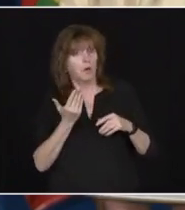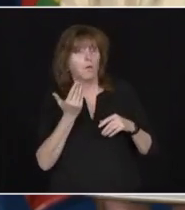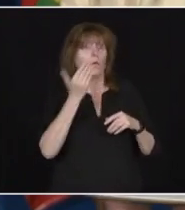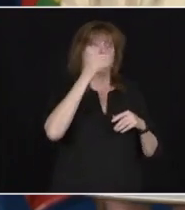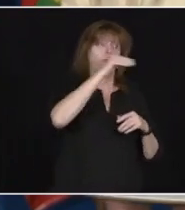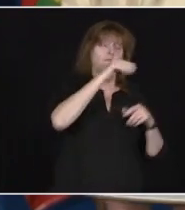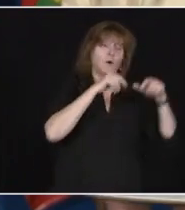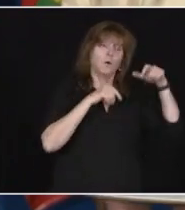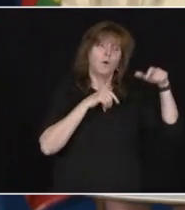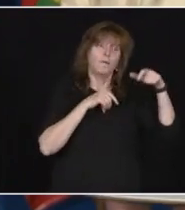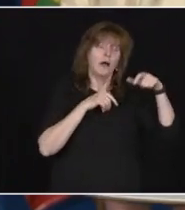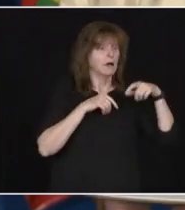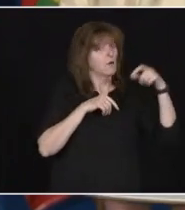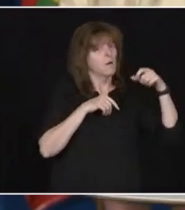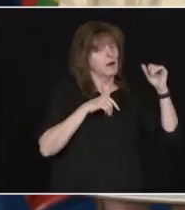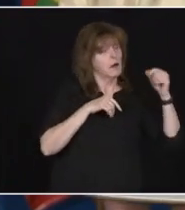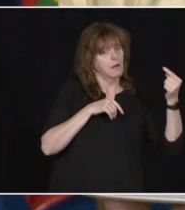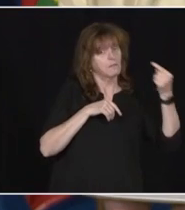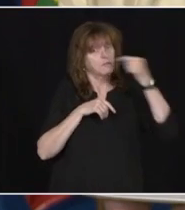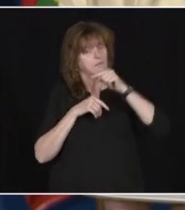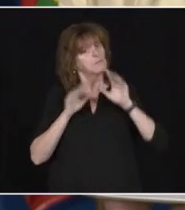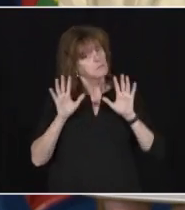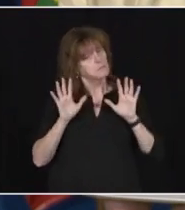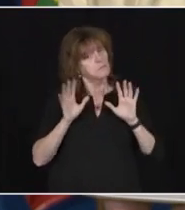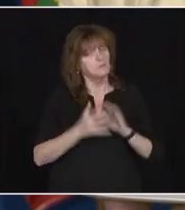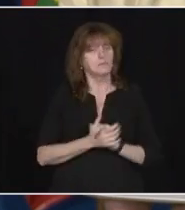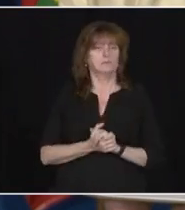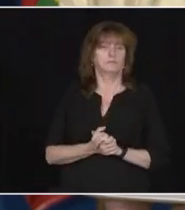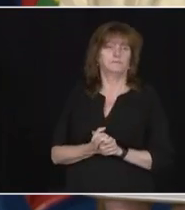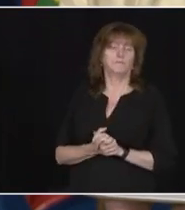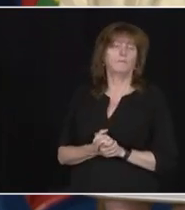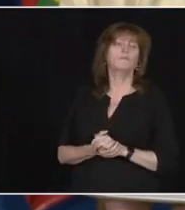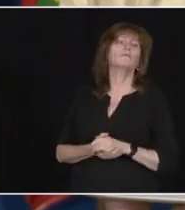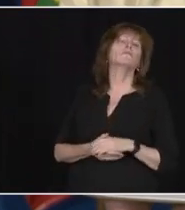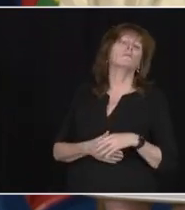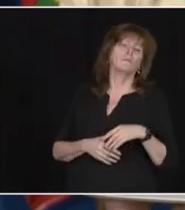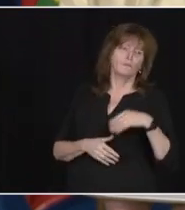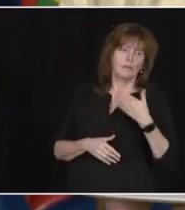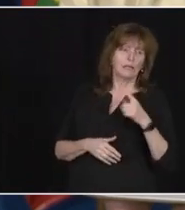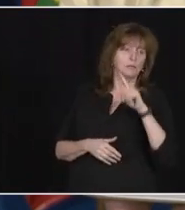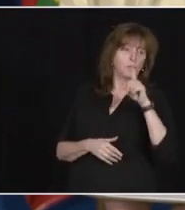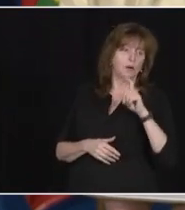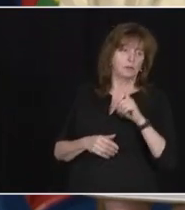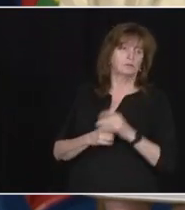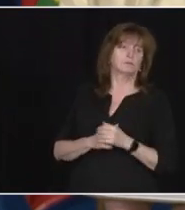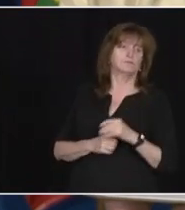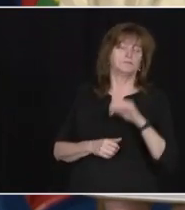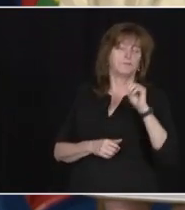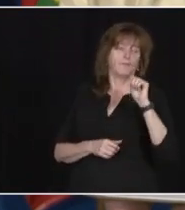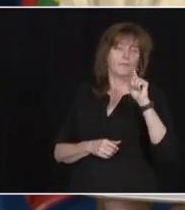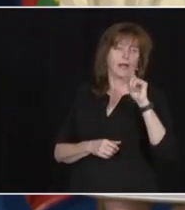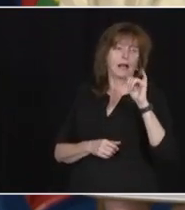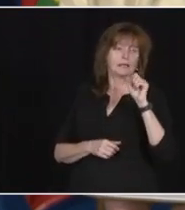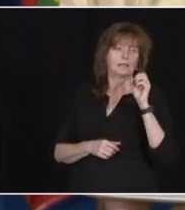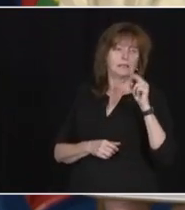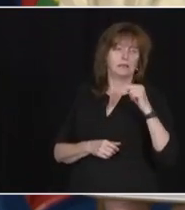there. Next question. Your next question comes from Allison Jones with the Canadian Press. Please go